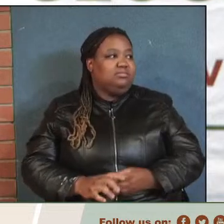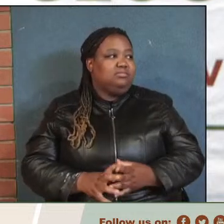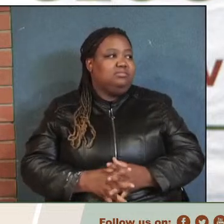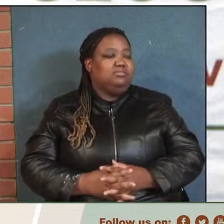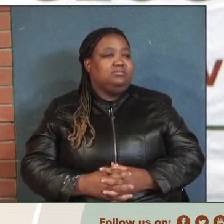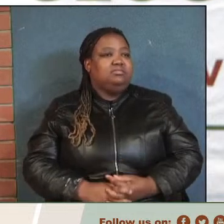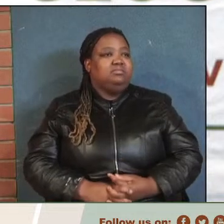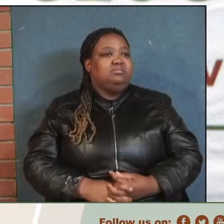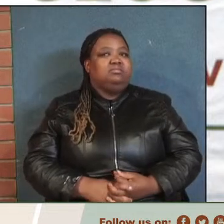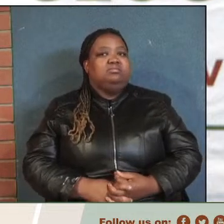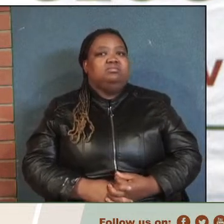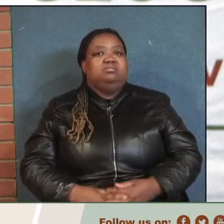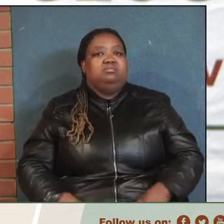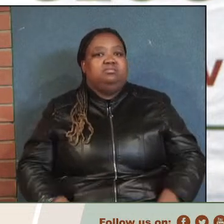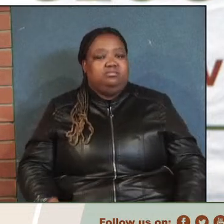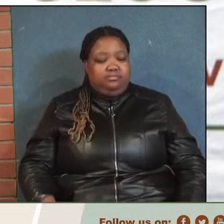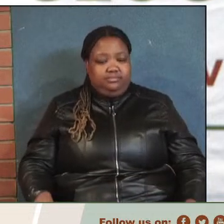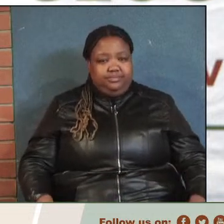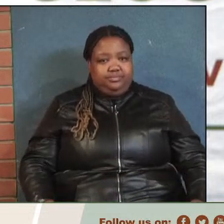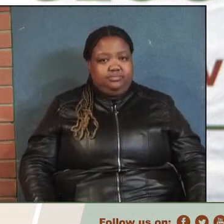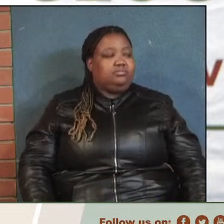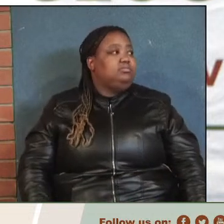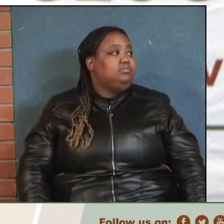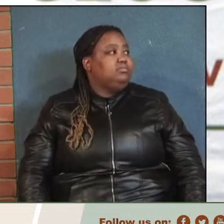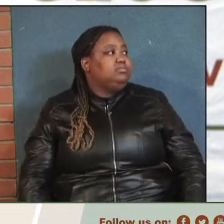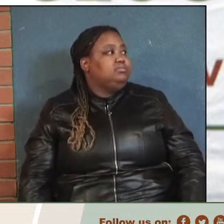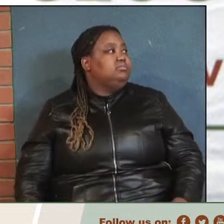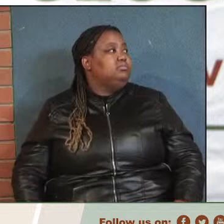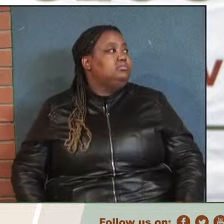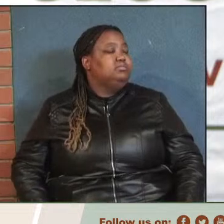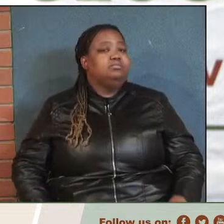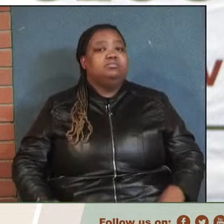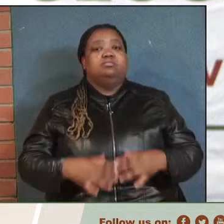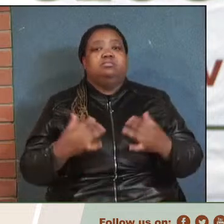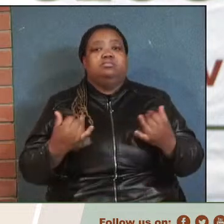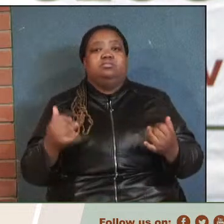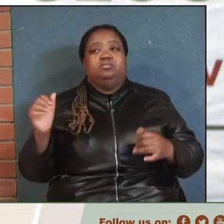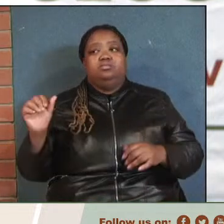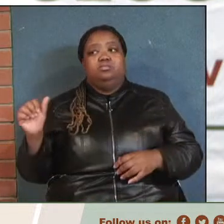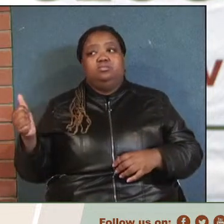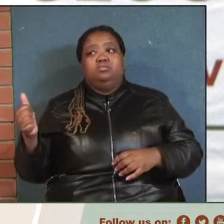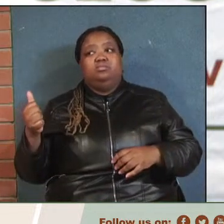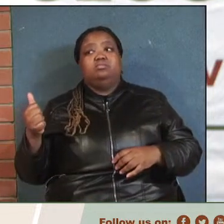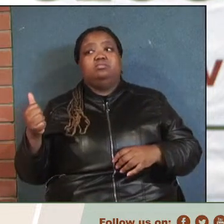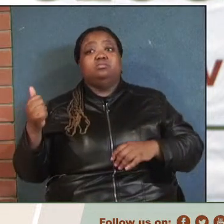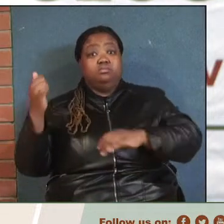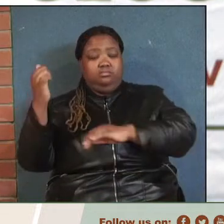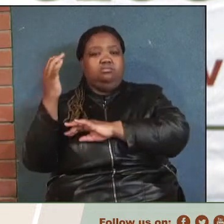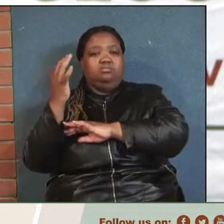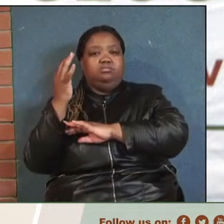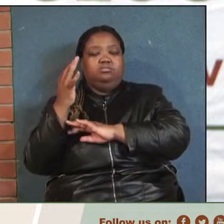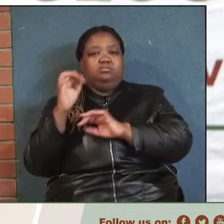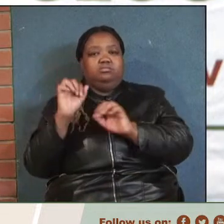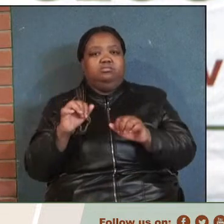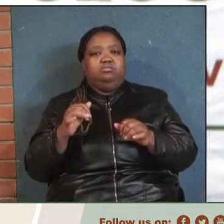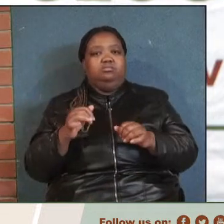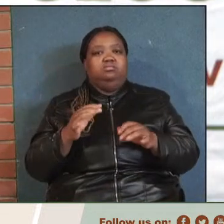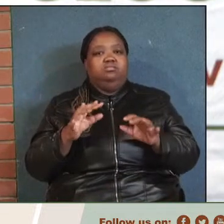stop speaking and having their own conversations as other speakers are speaking. Thank